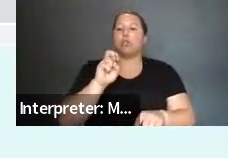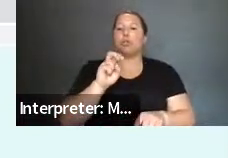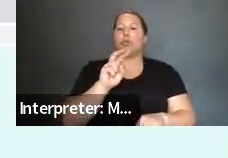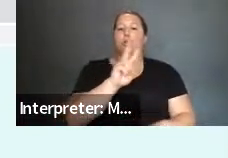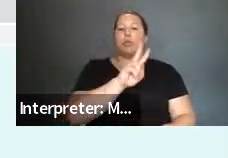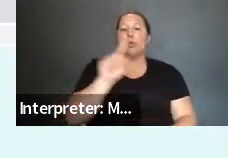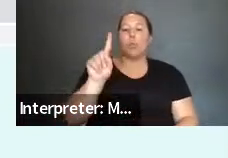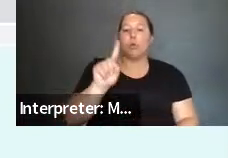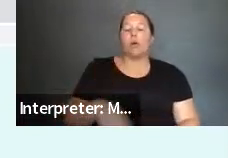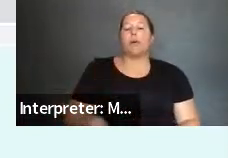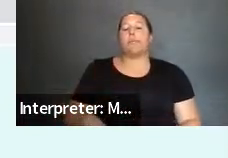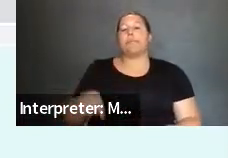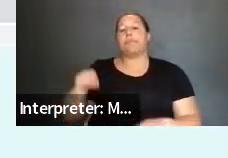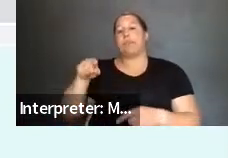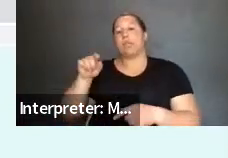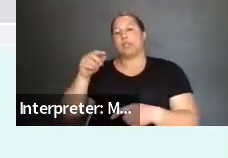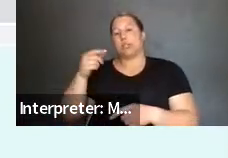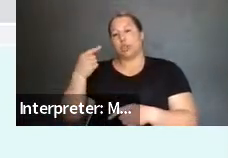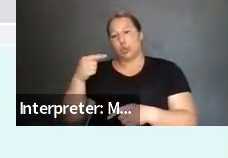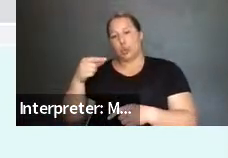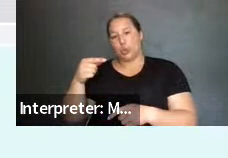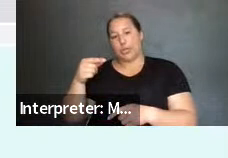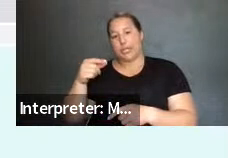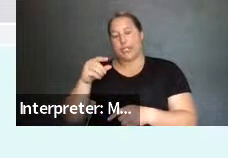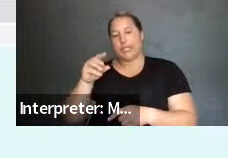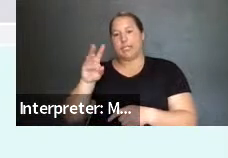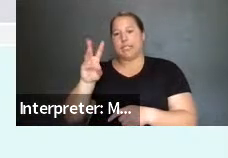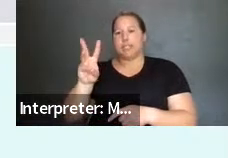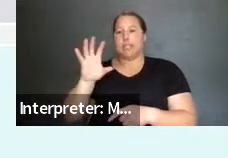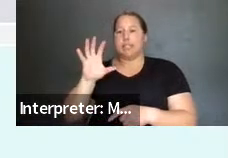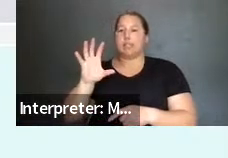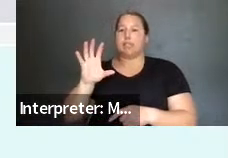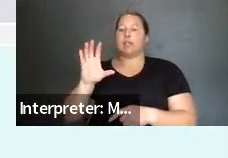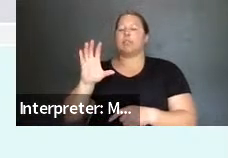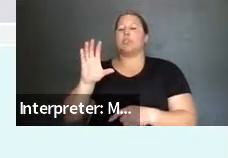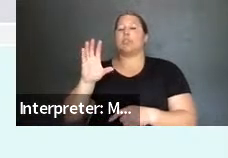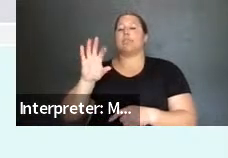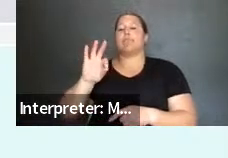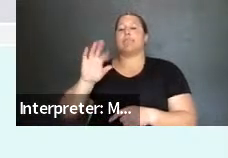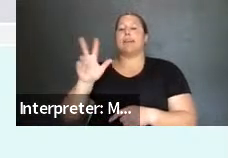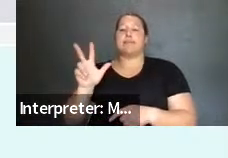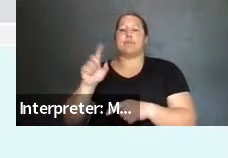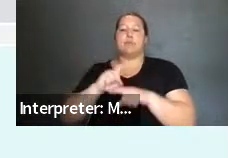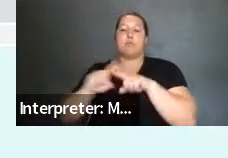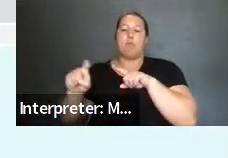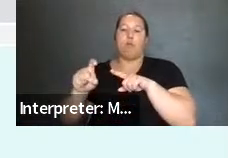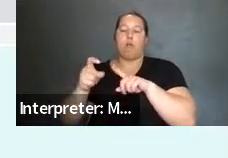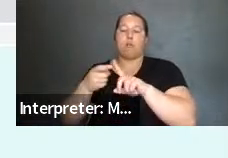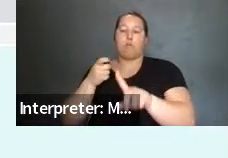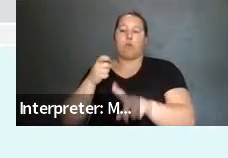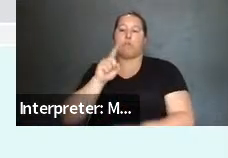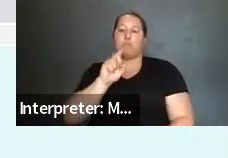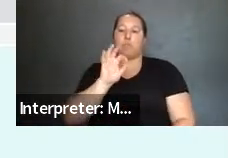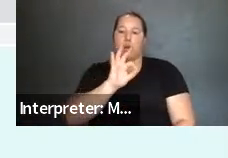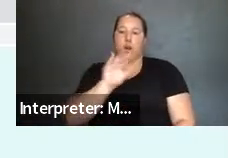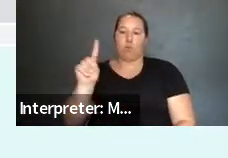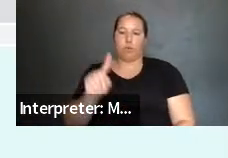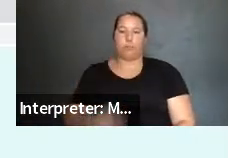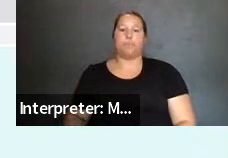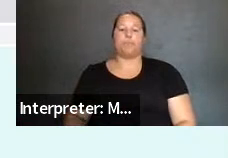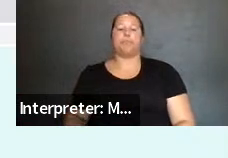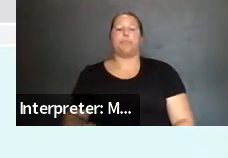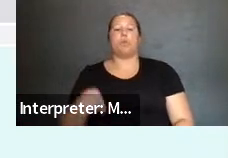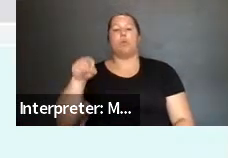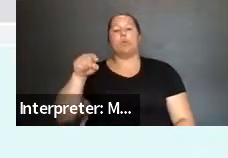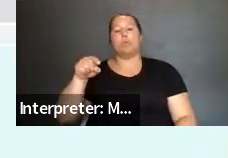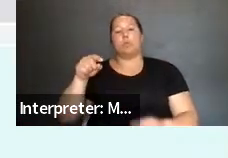then if you look here, 693 of the calls were from 911. Down here talks about the response type. Were